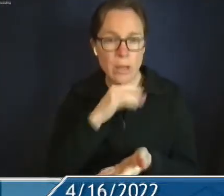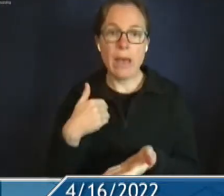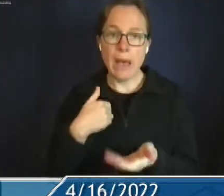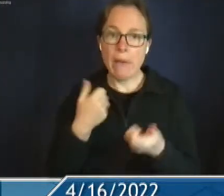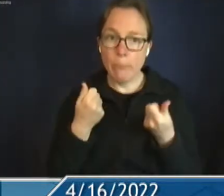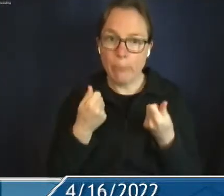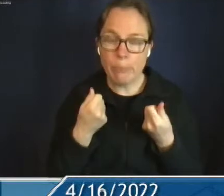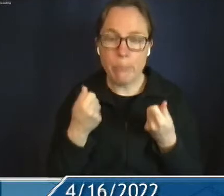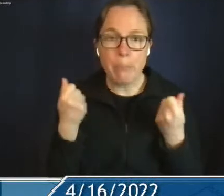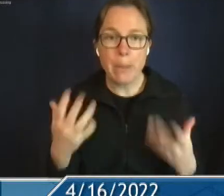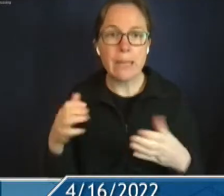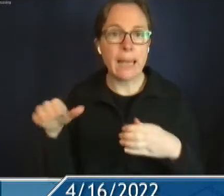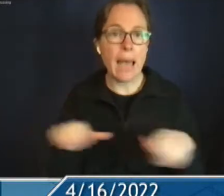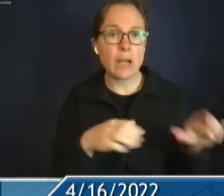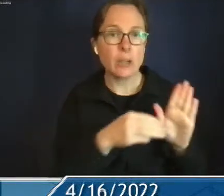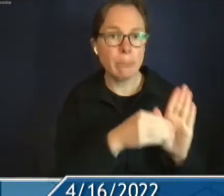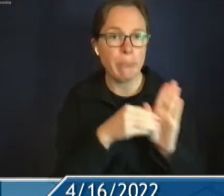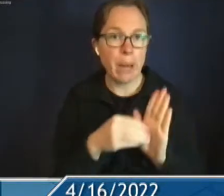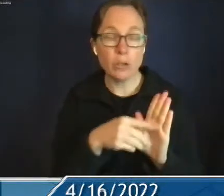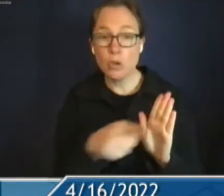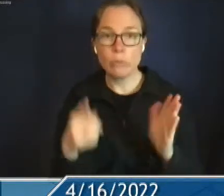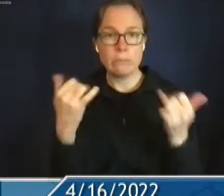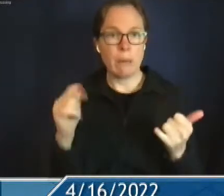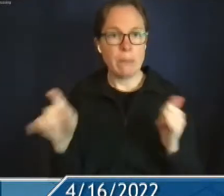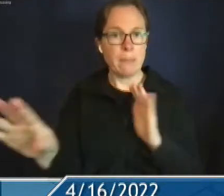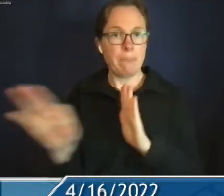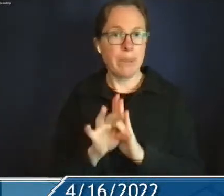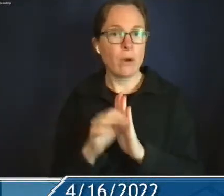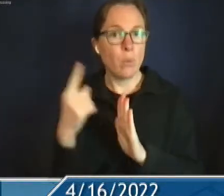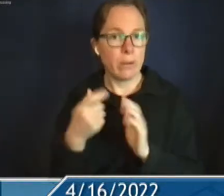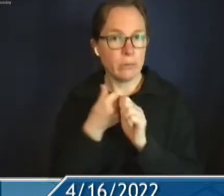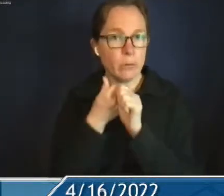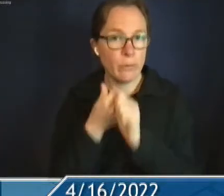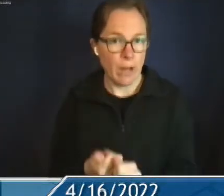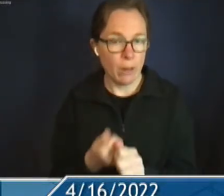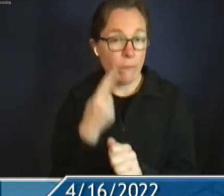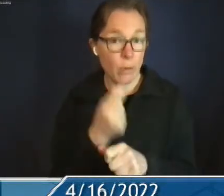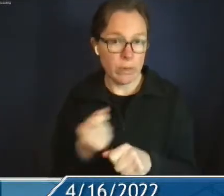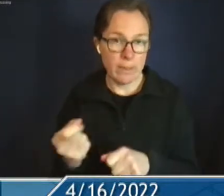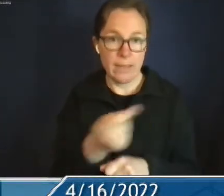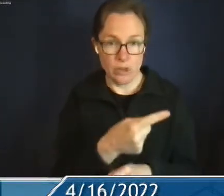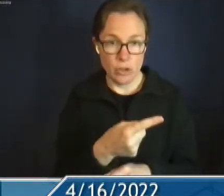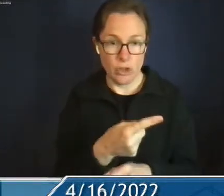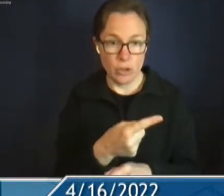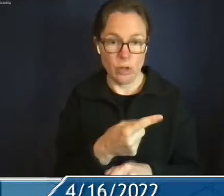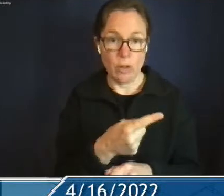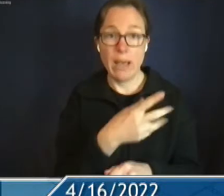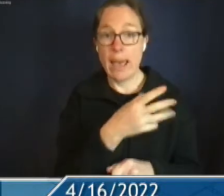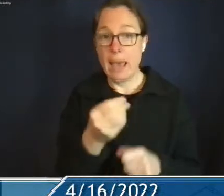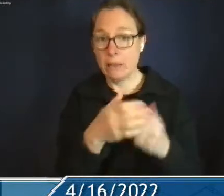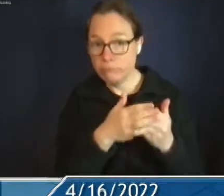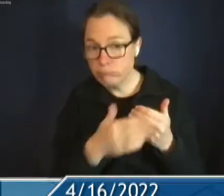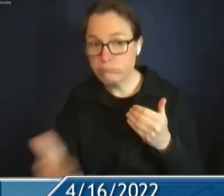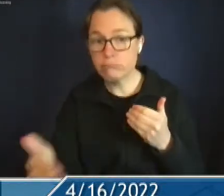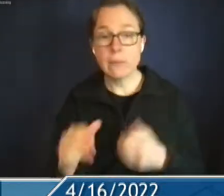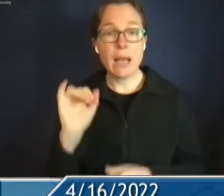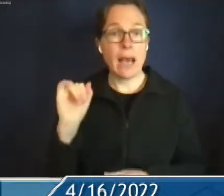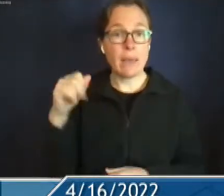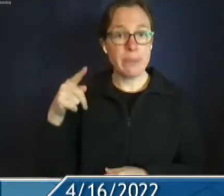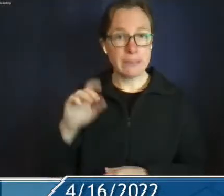and the city right now needs to determine which concrete steps can be taken next year and then budget accordingly. The